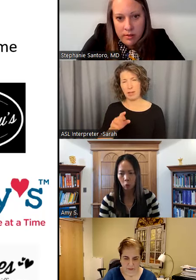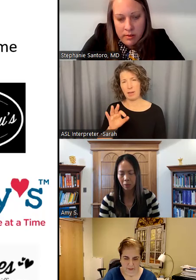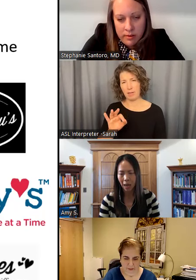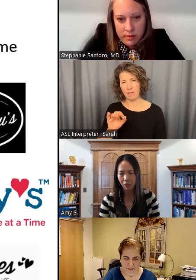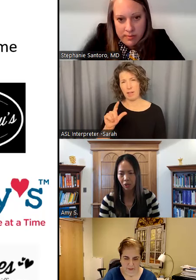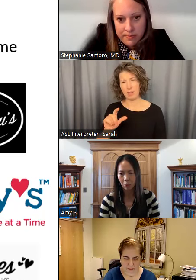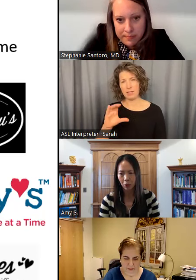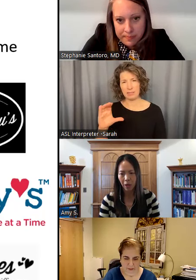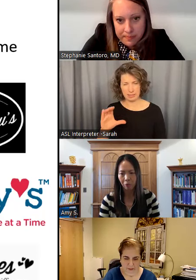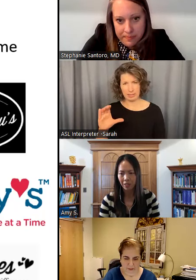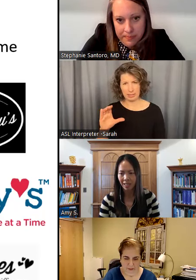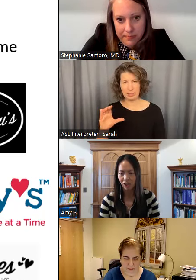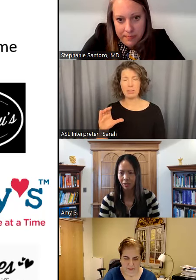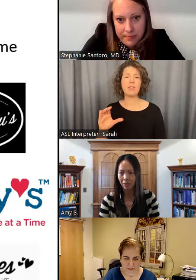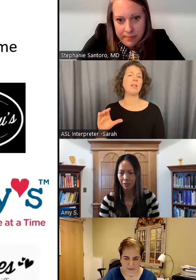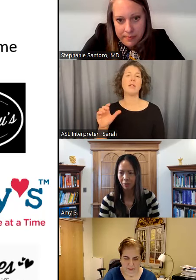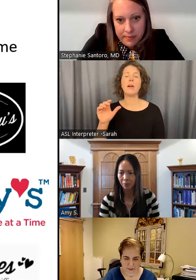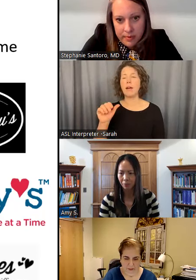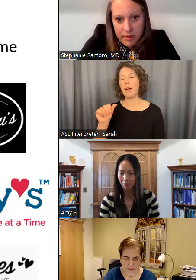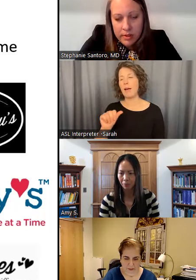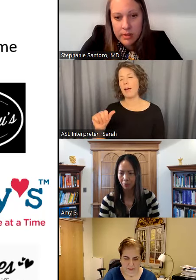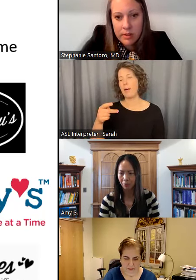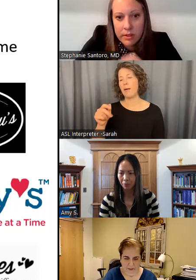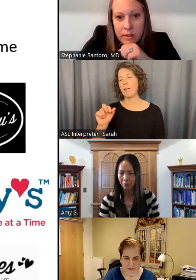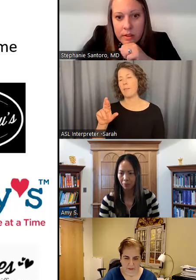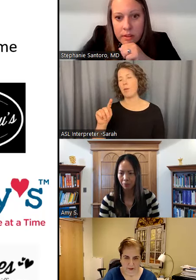pflc@partners.org and we'd be happy to share that with you after the session.